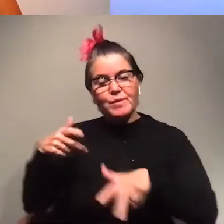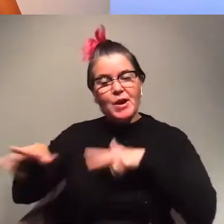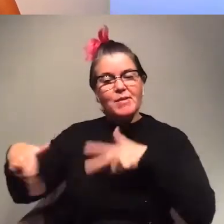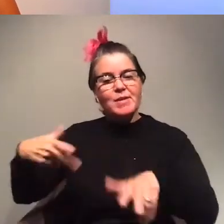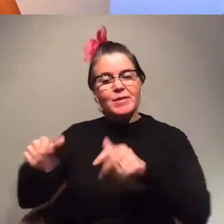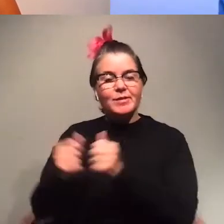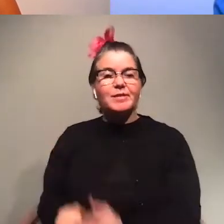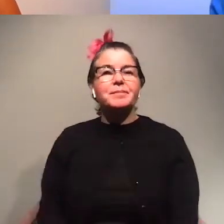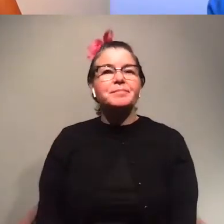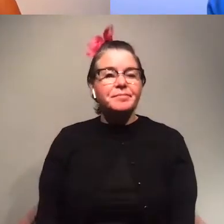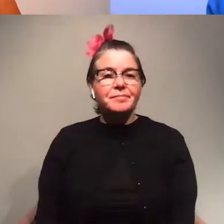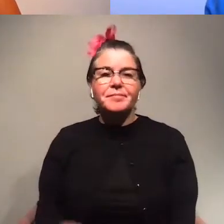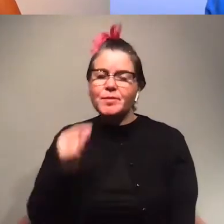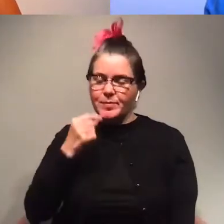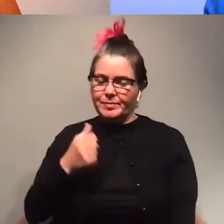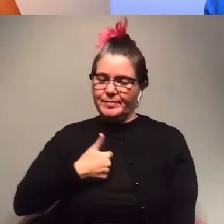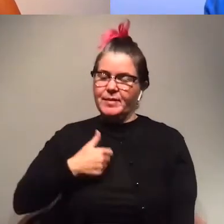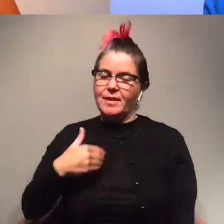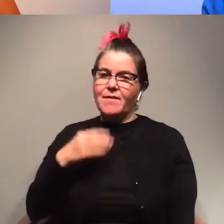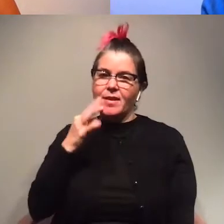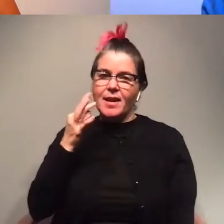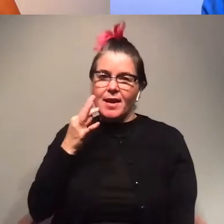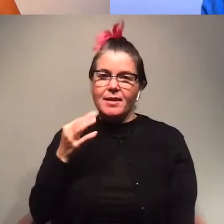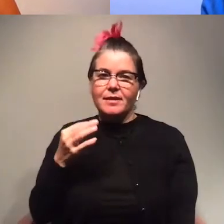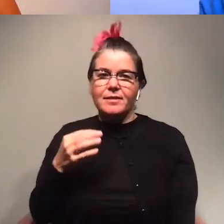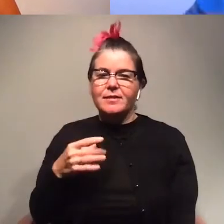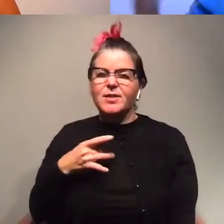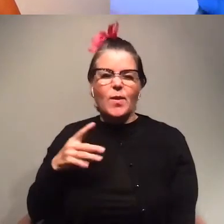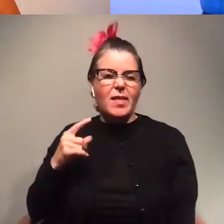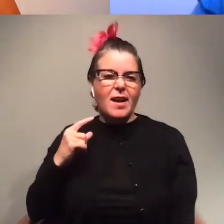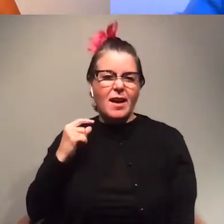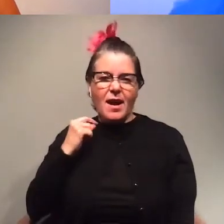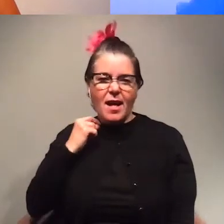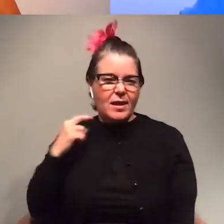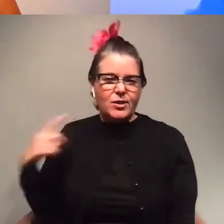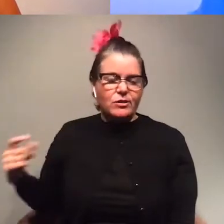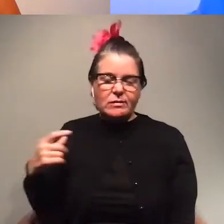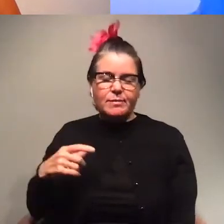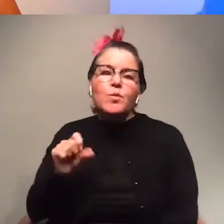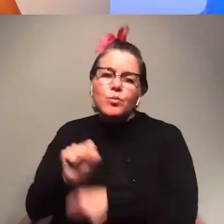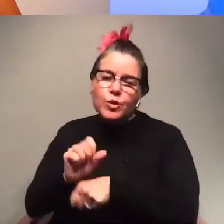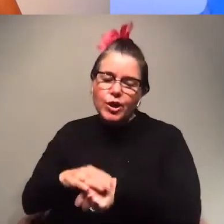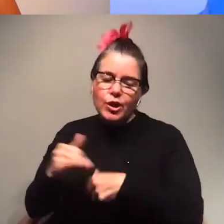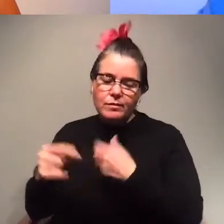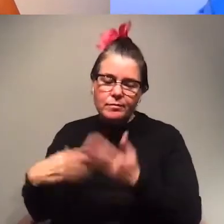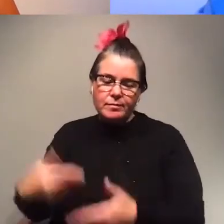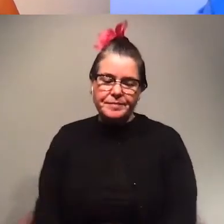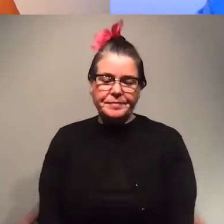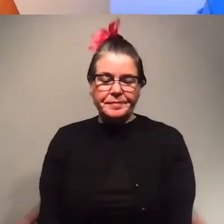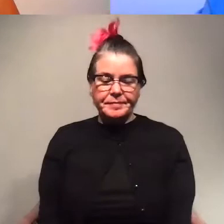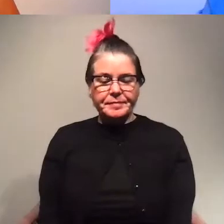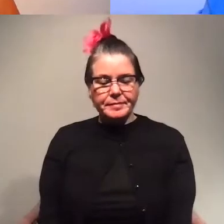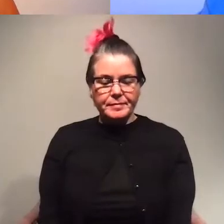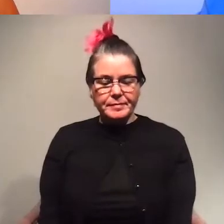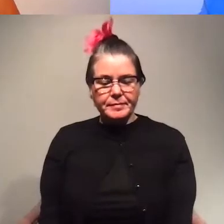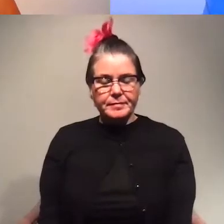cool. I have a cat and they don't like the leash, so we're working on it. Oh,